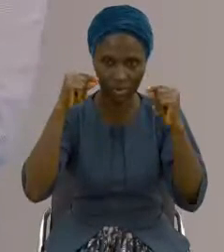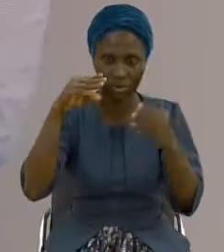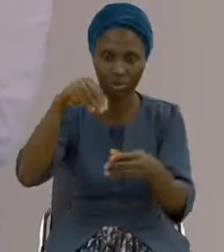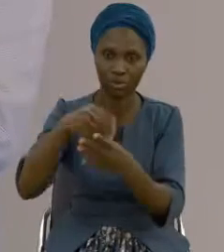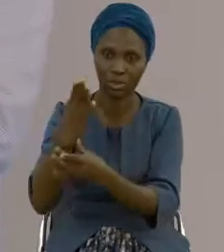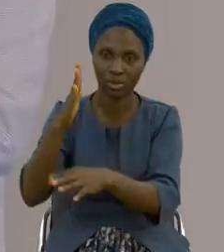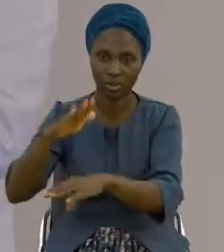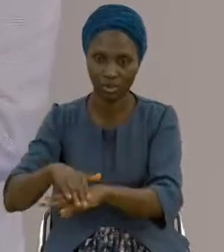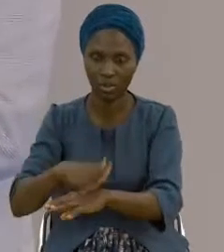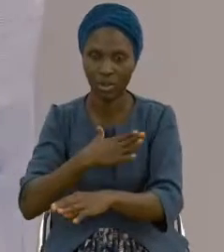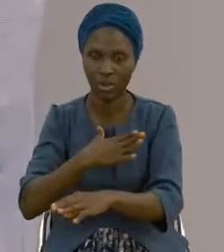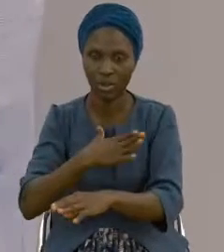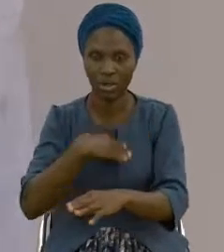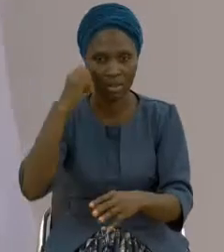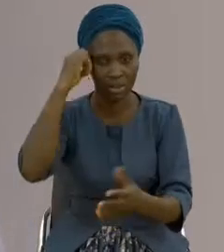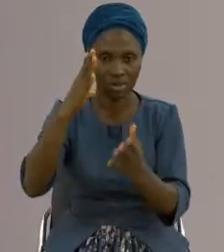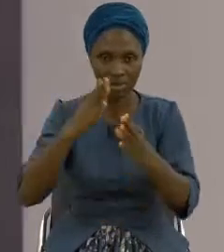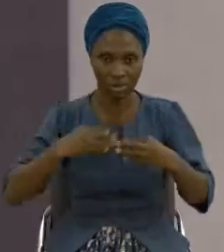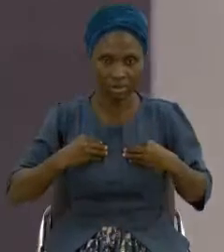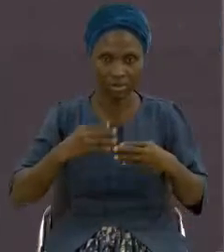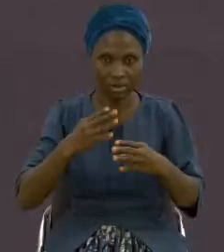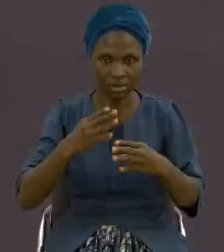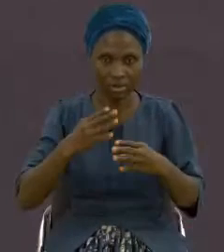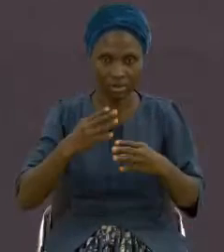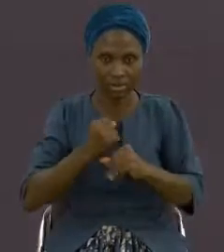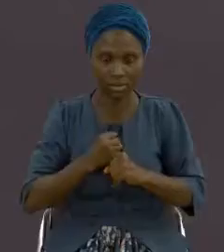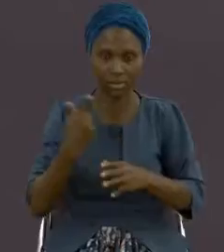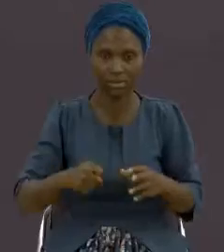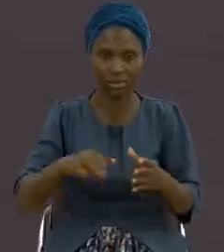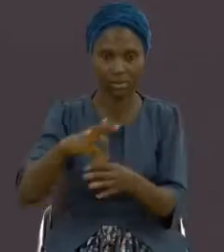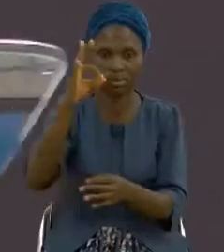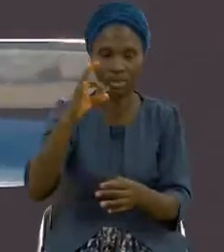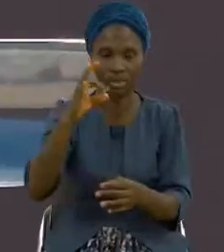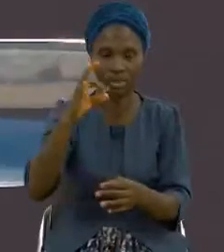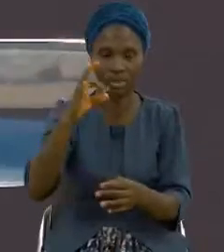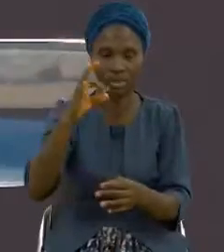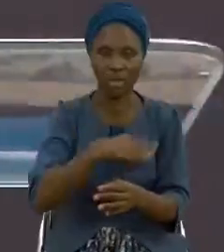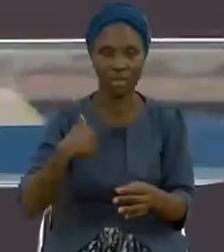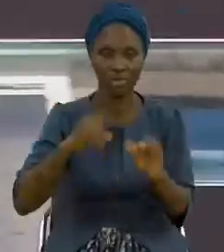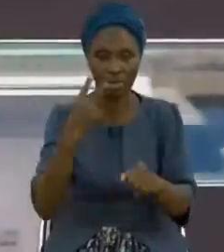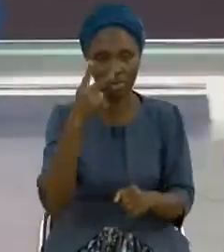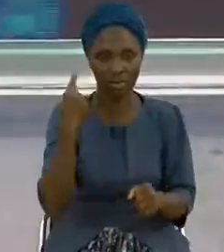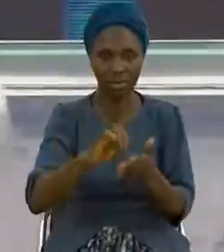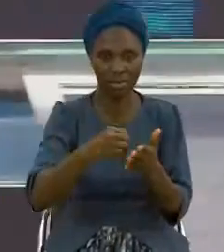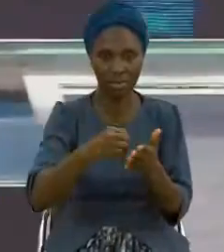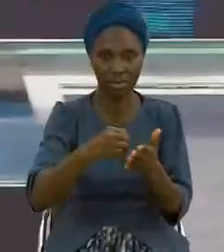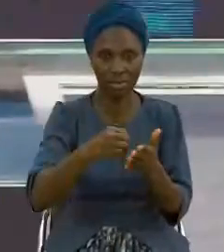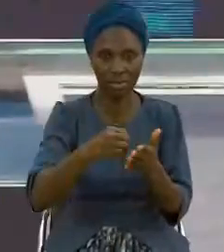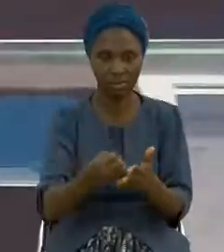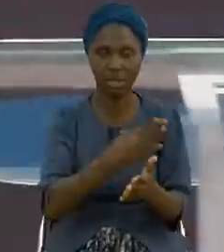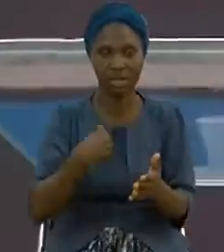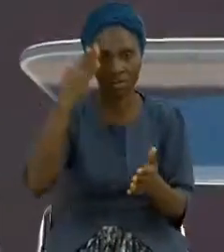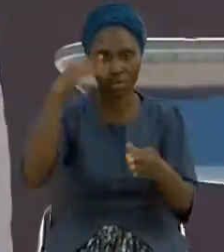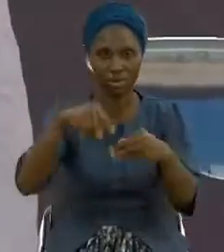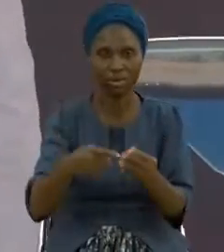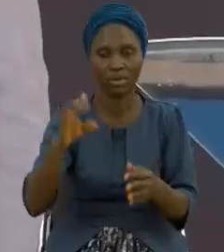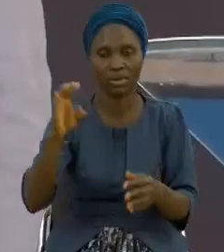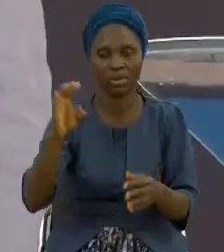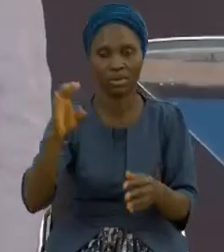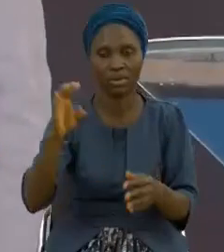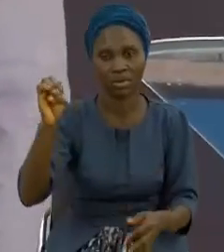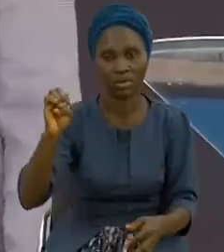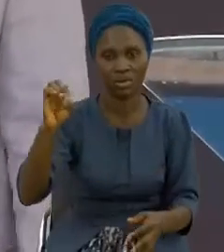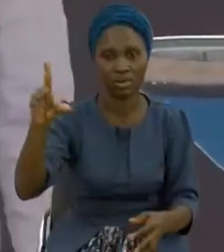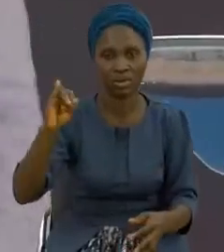the evidence. And we know about Elijah. Elijah that stood, didn't run away from the